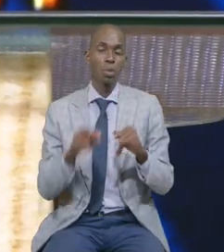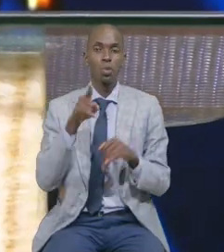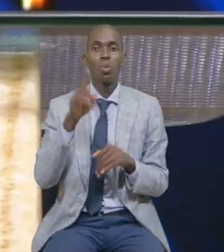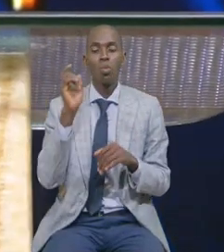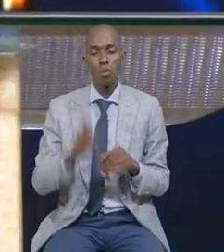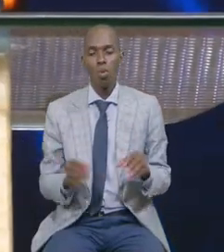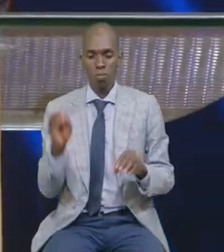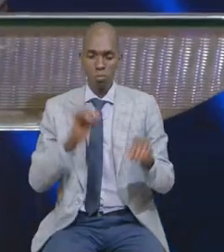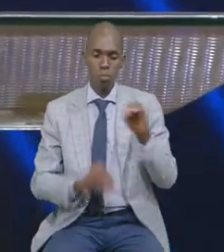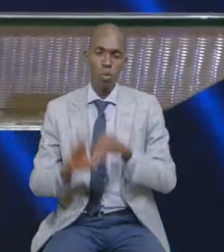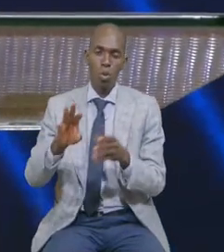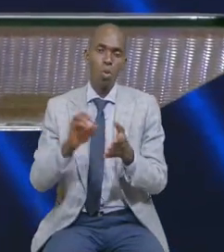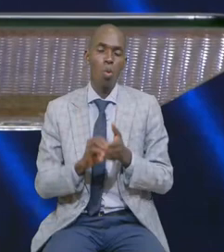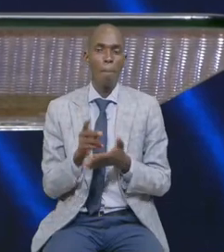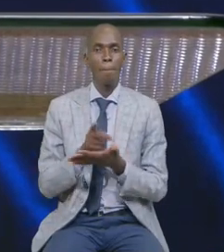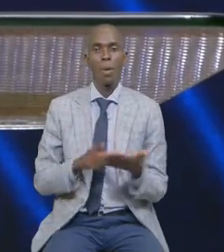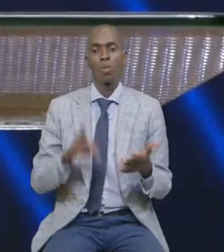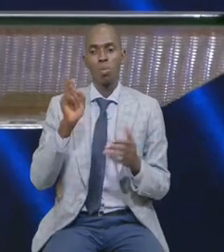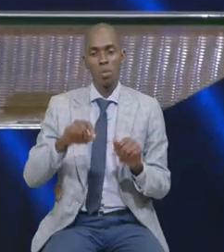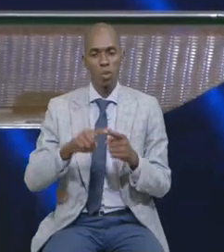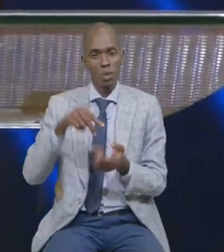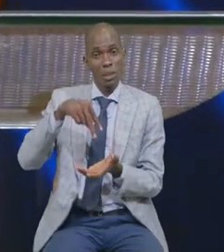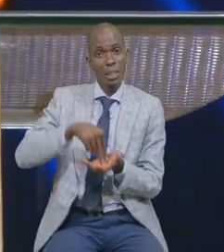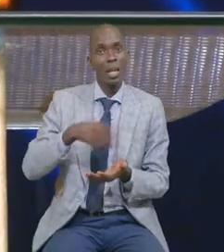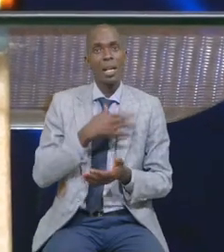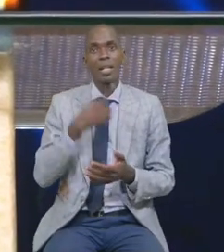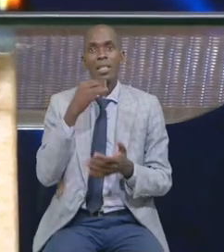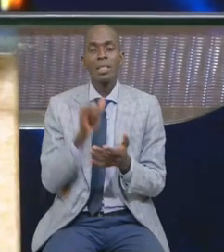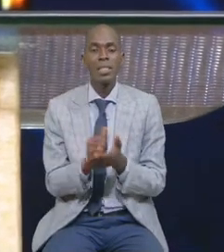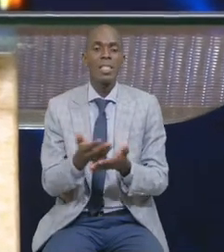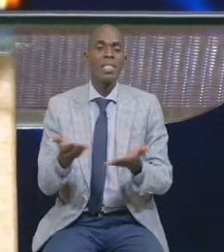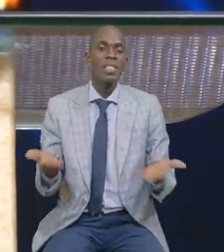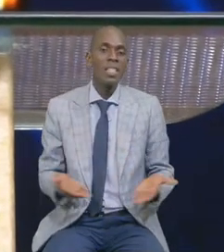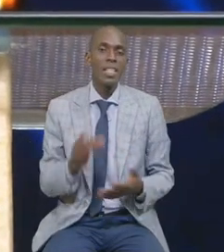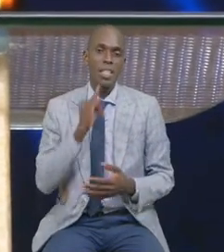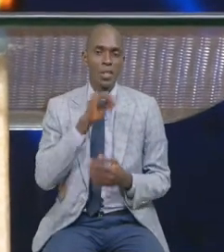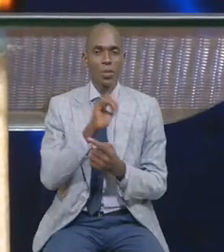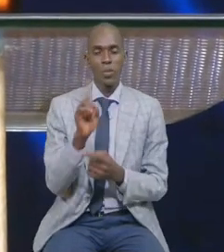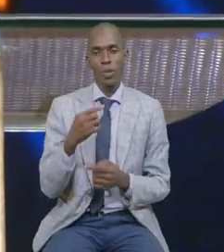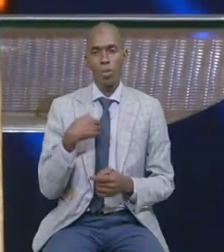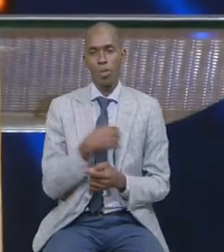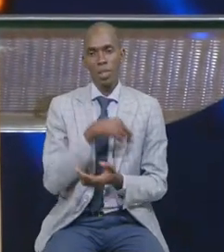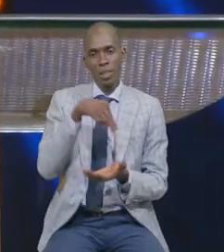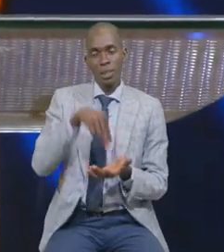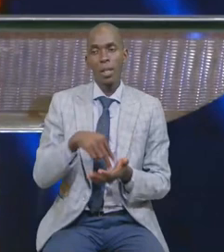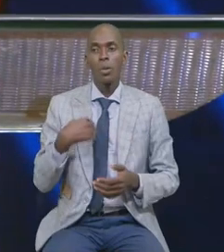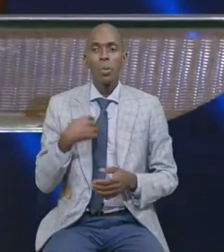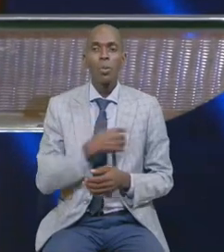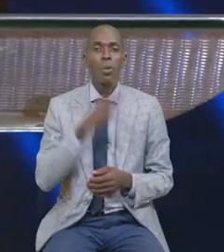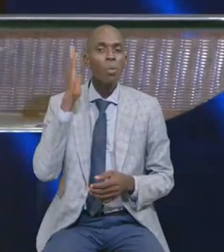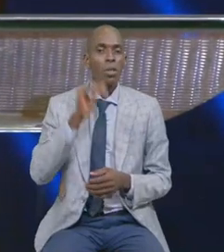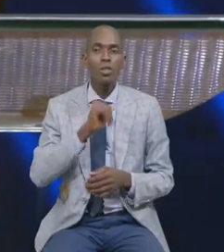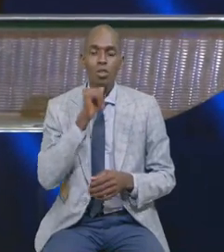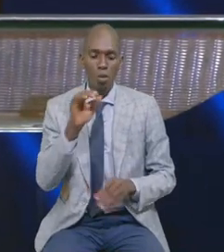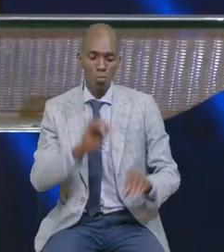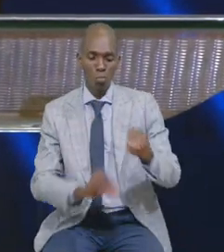part. You must be able to take your stand and say, here is where we stand. Here is the word of God. We will not contribute to the